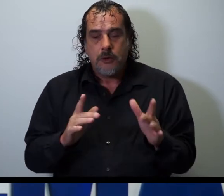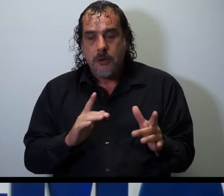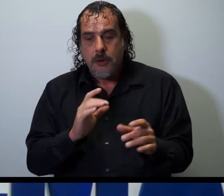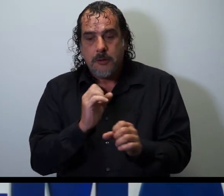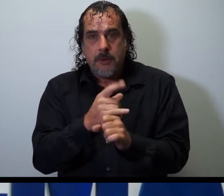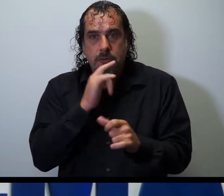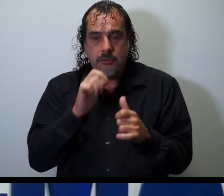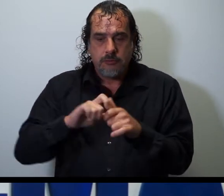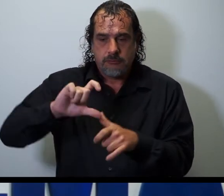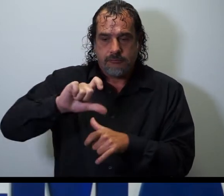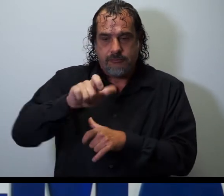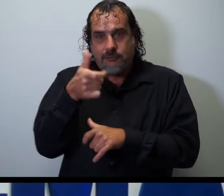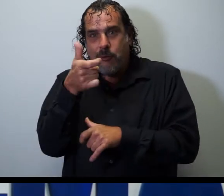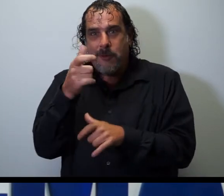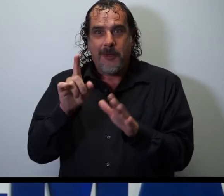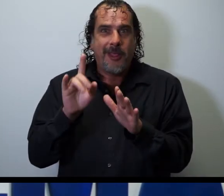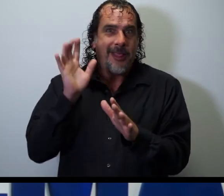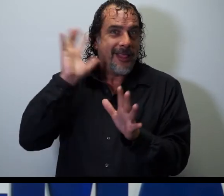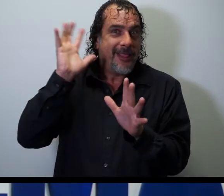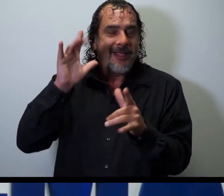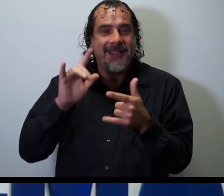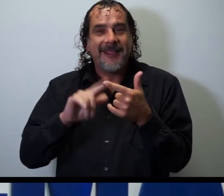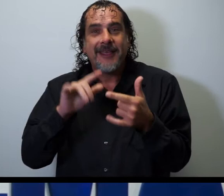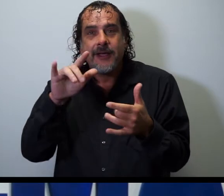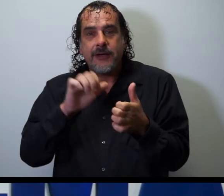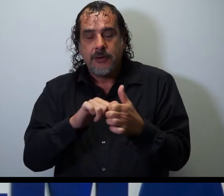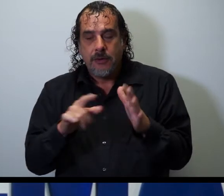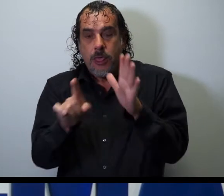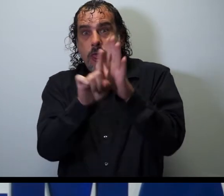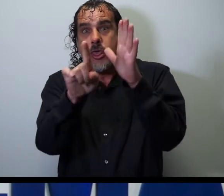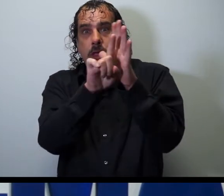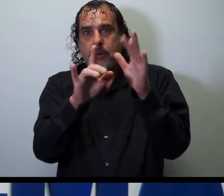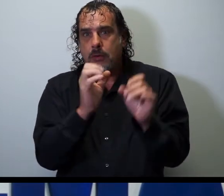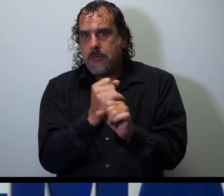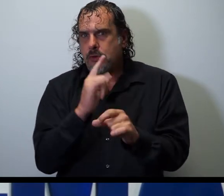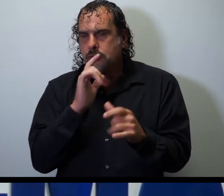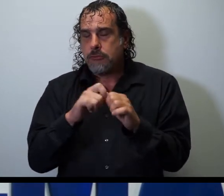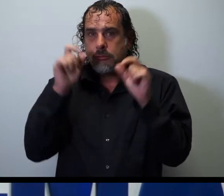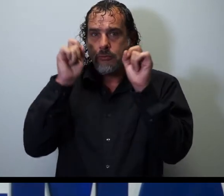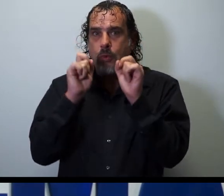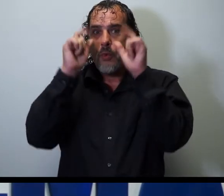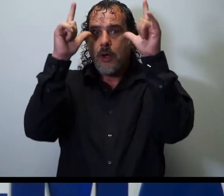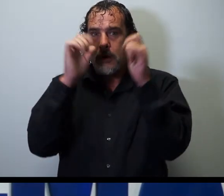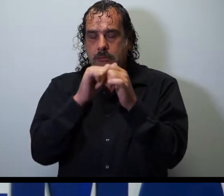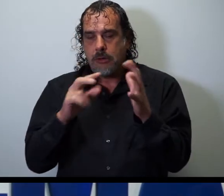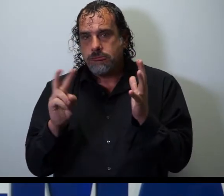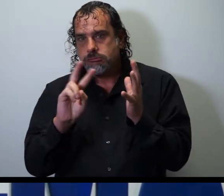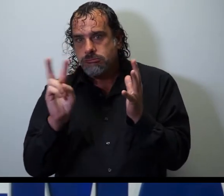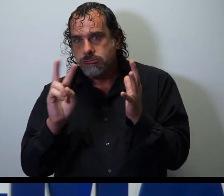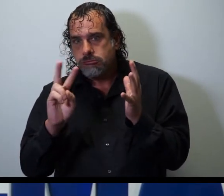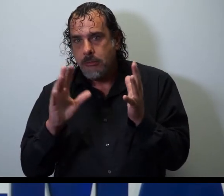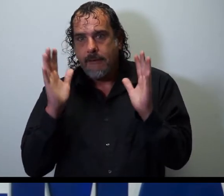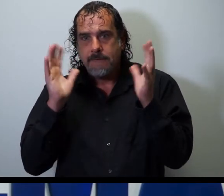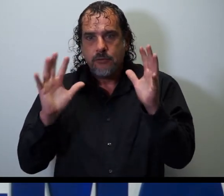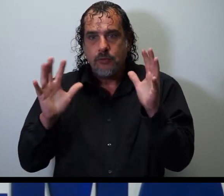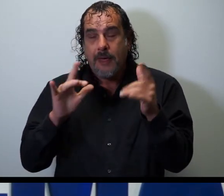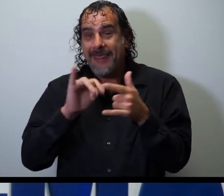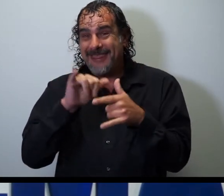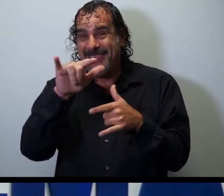it's got the volume is turned up, because if you're getting weather alerts in, you want to make sure that you get those alerts so you can take appropriate